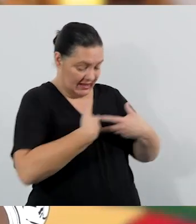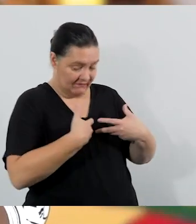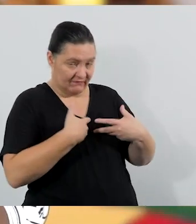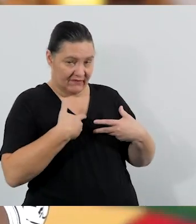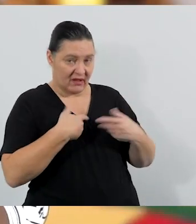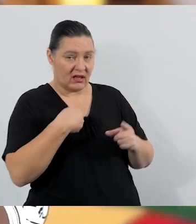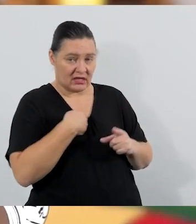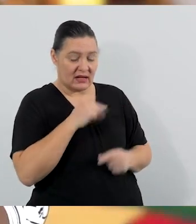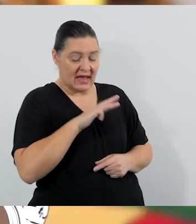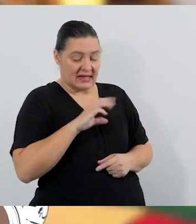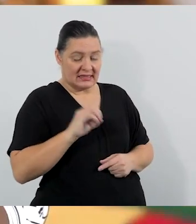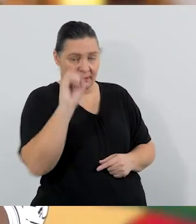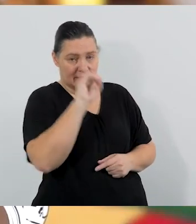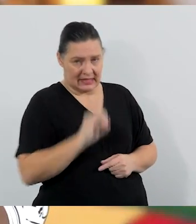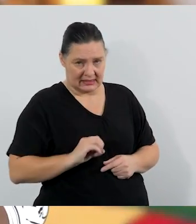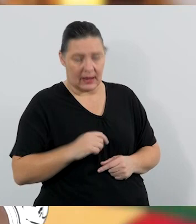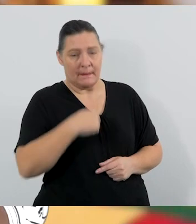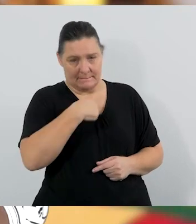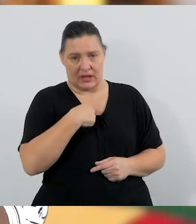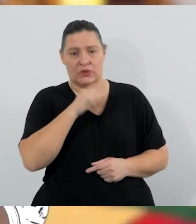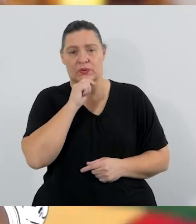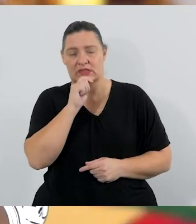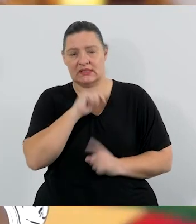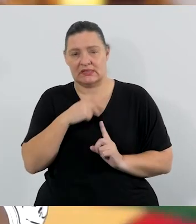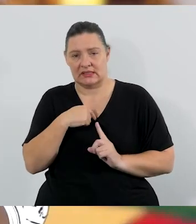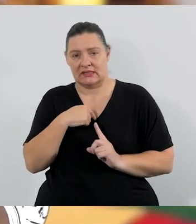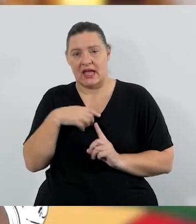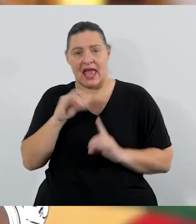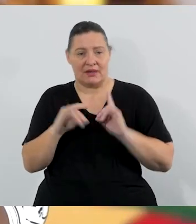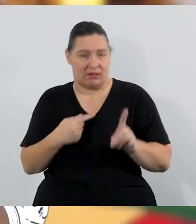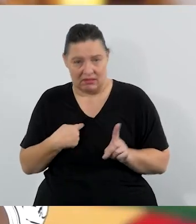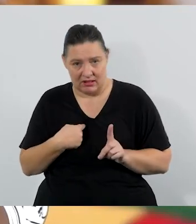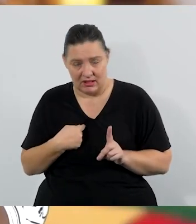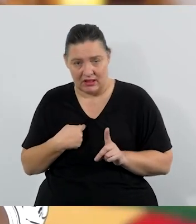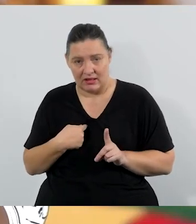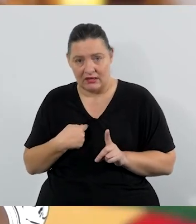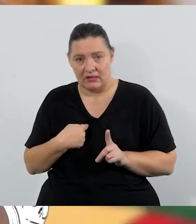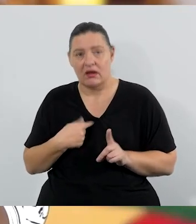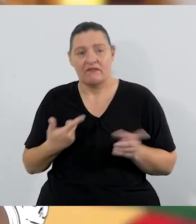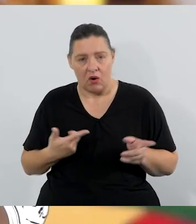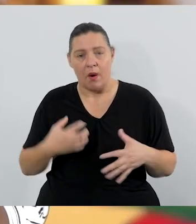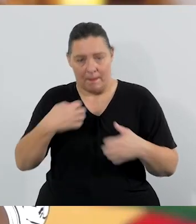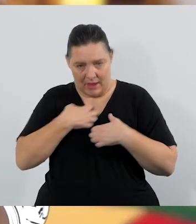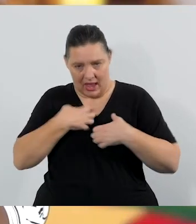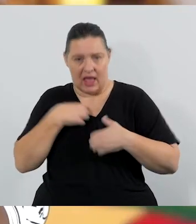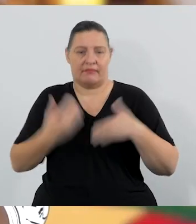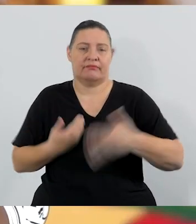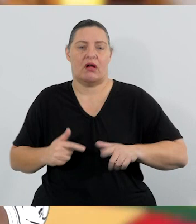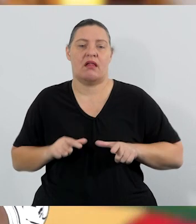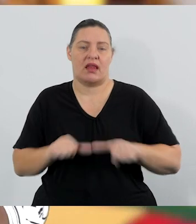organism, that means 90% of that energy is going to be used up by the animal that is eating this plant for its own